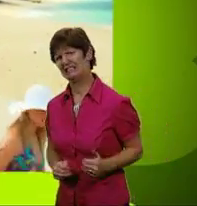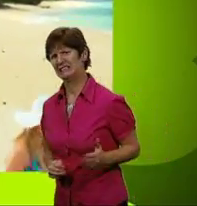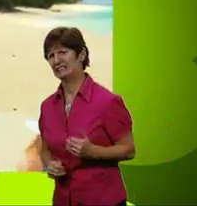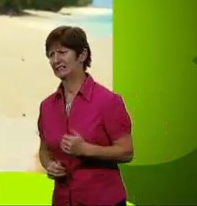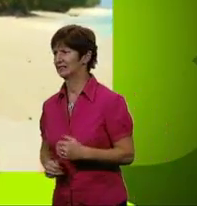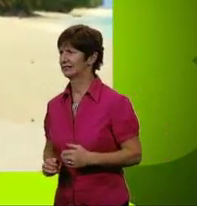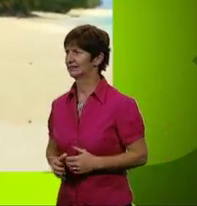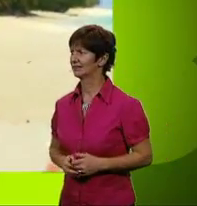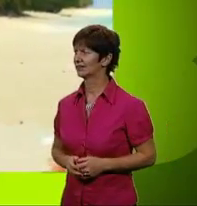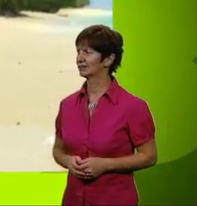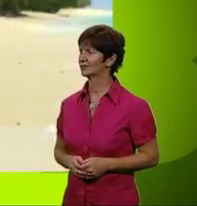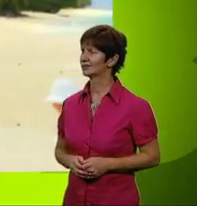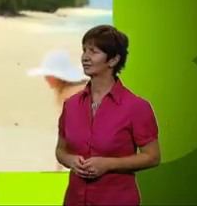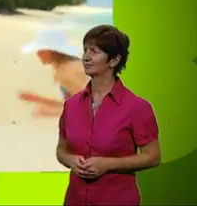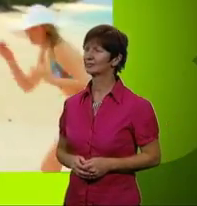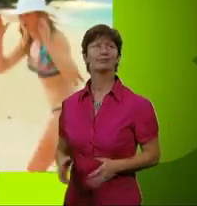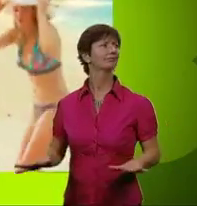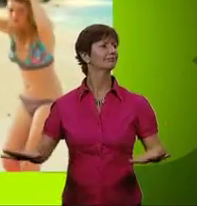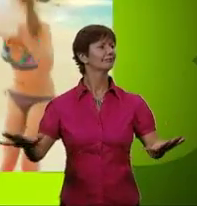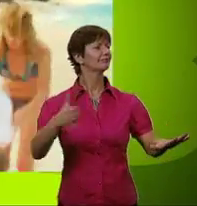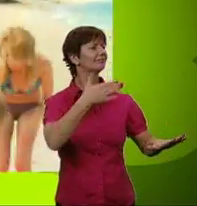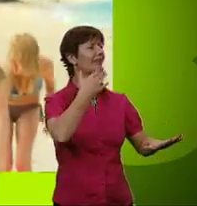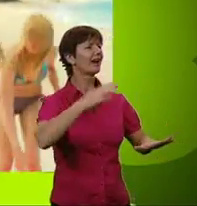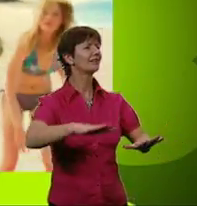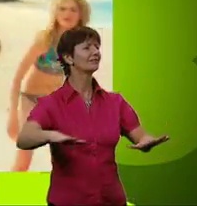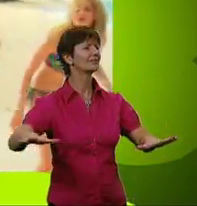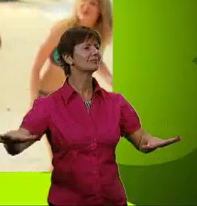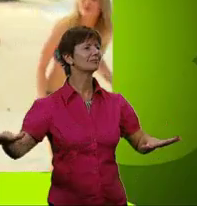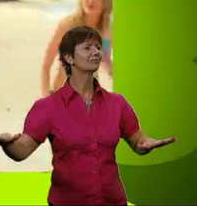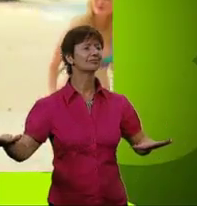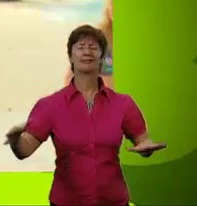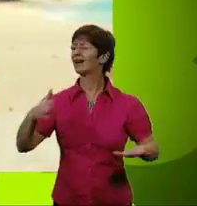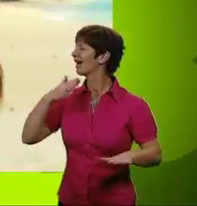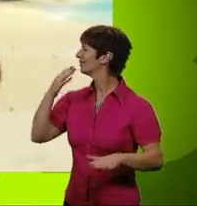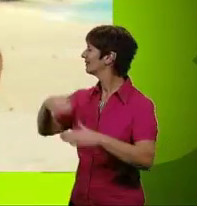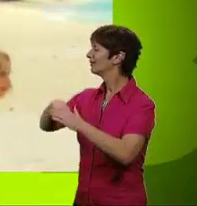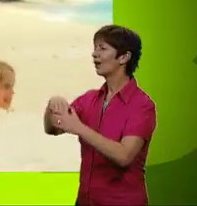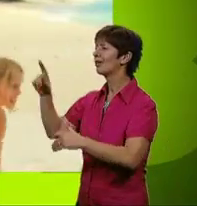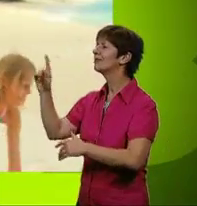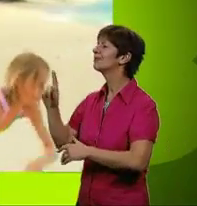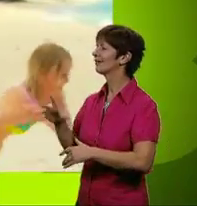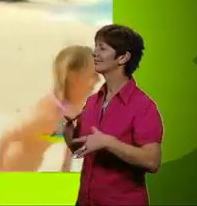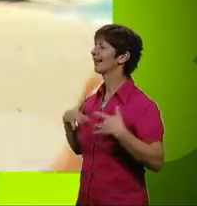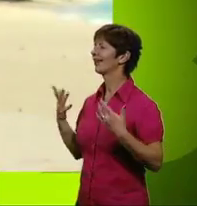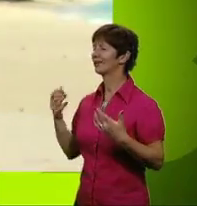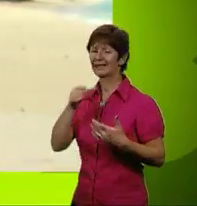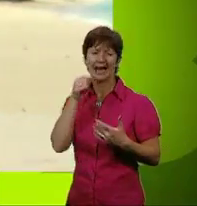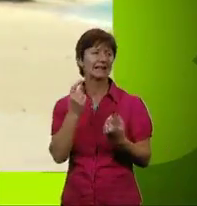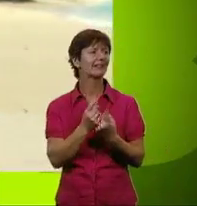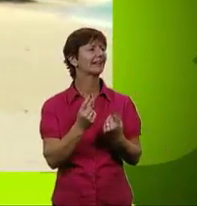Let's go. Lovely place you have here anyway. Probably full of lovely people with loads of nice